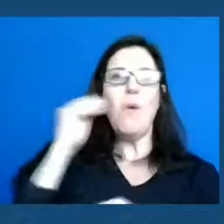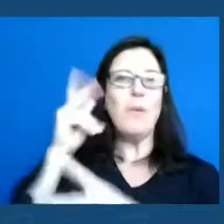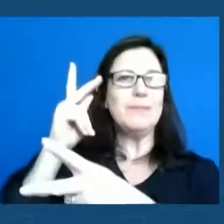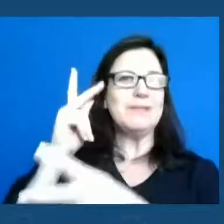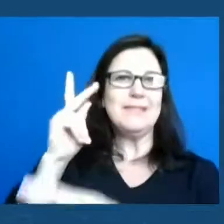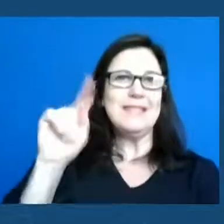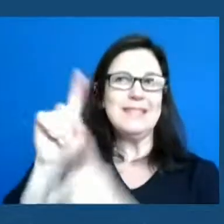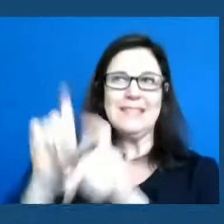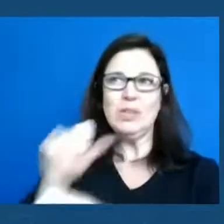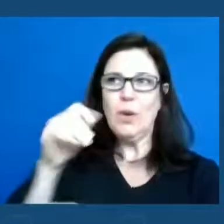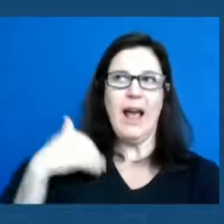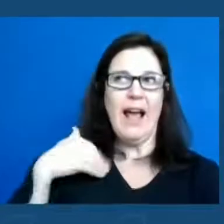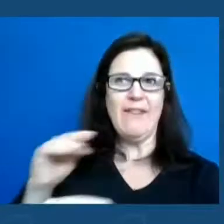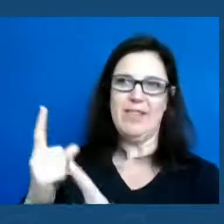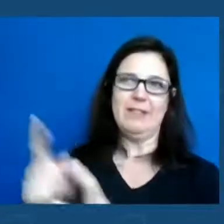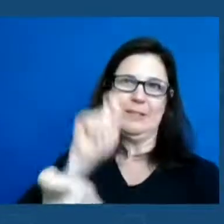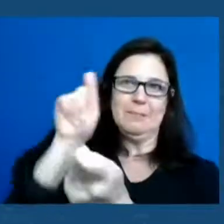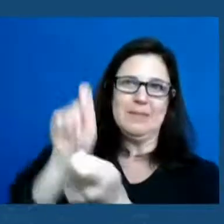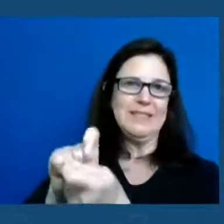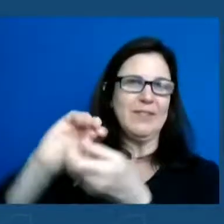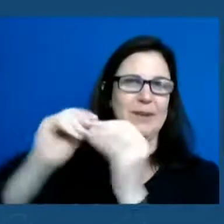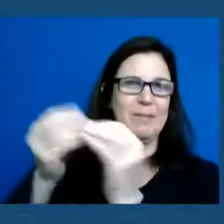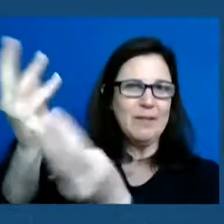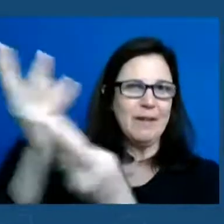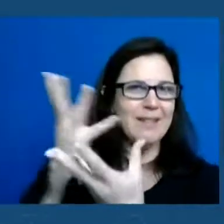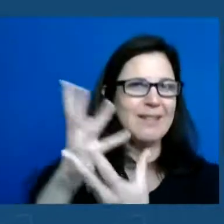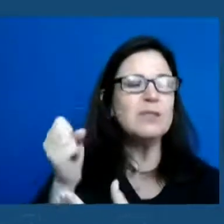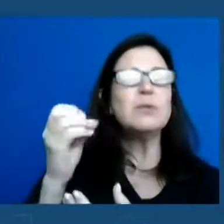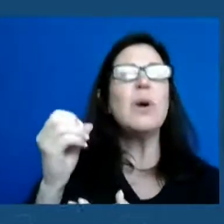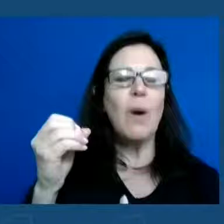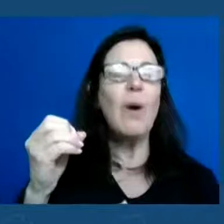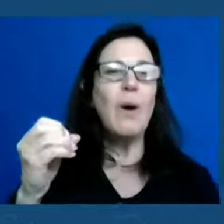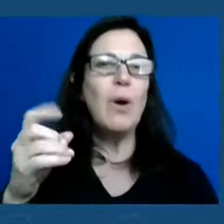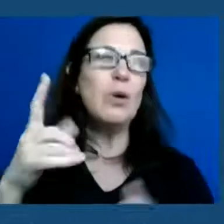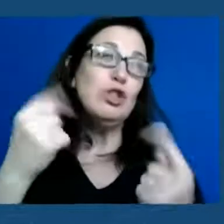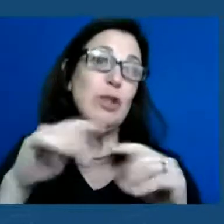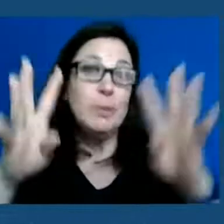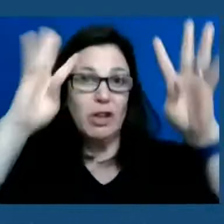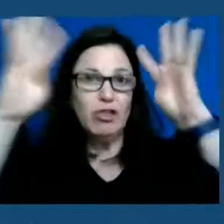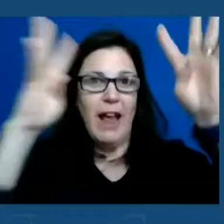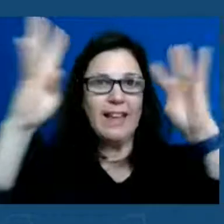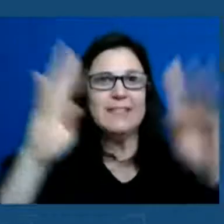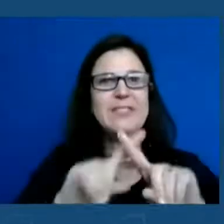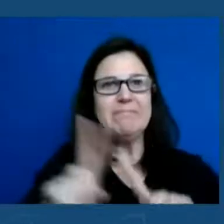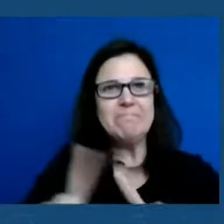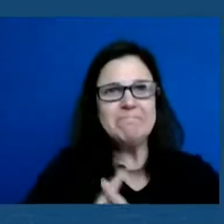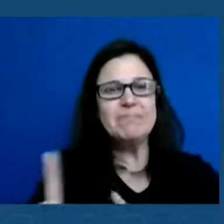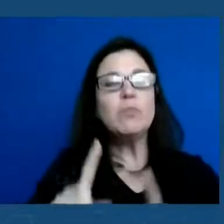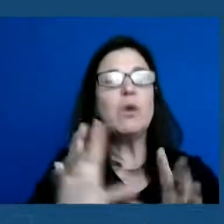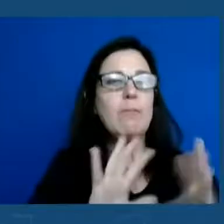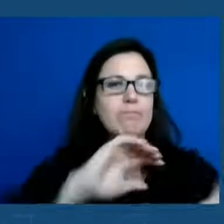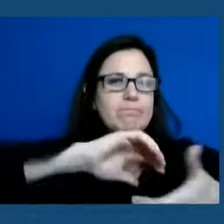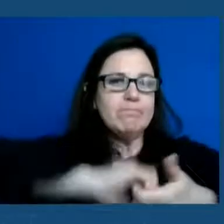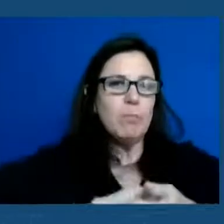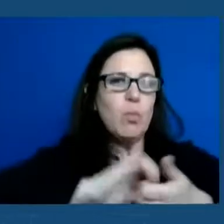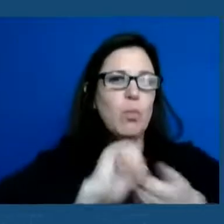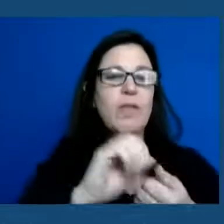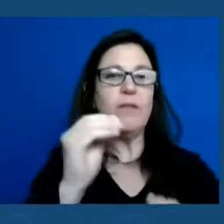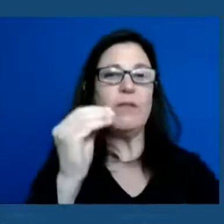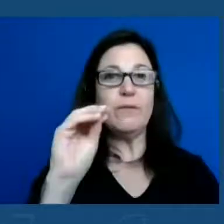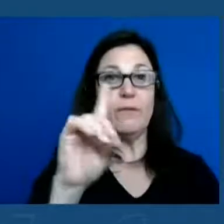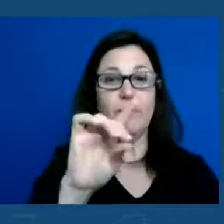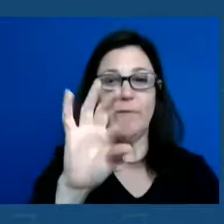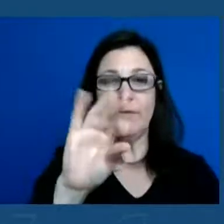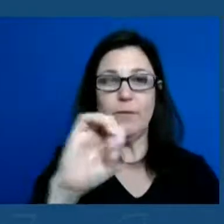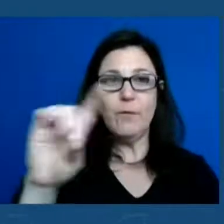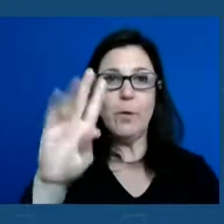don't have a clear picture of exactly what's going on. Other ways we're trying to be creative. We also partnered with the Food Bank of Central New York and